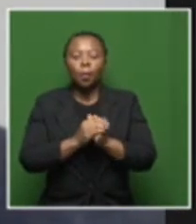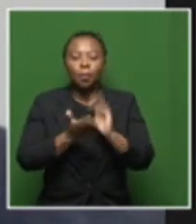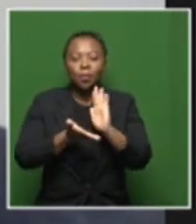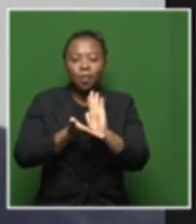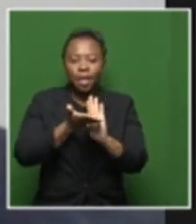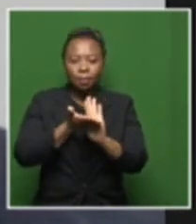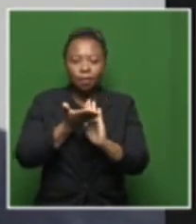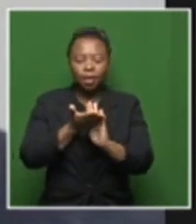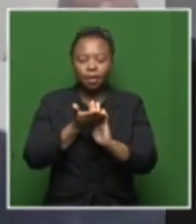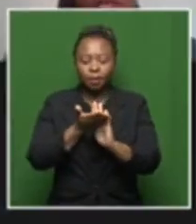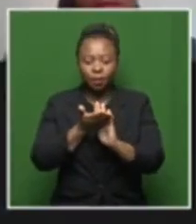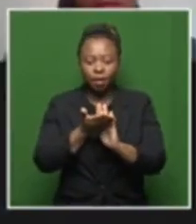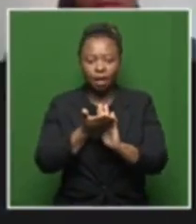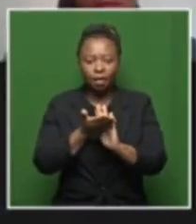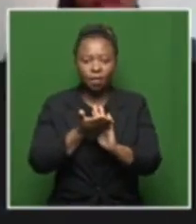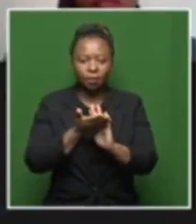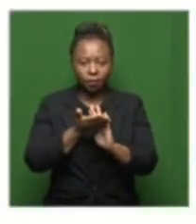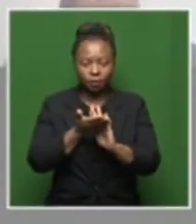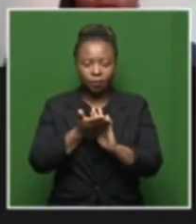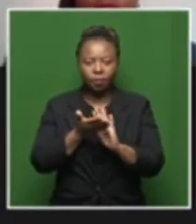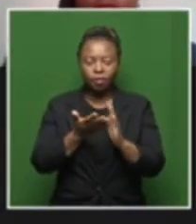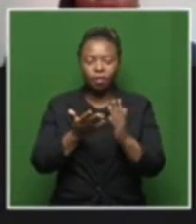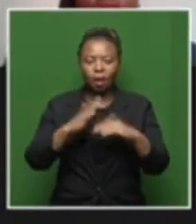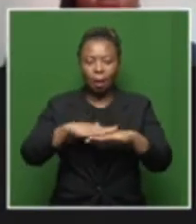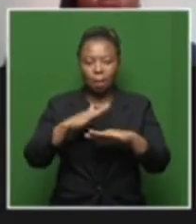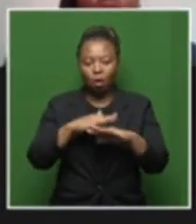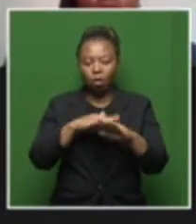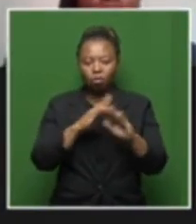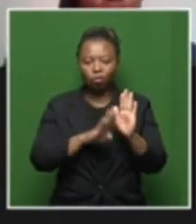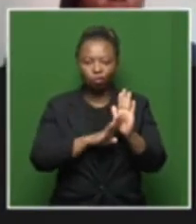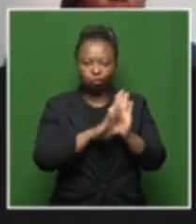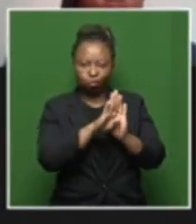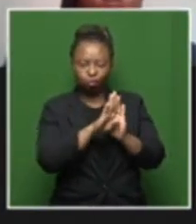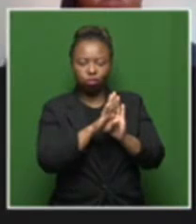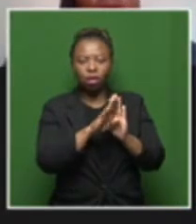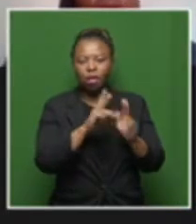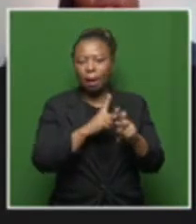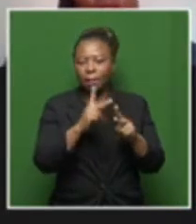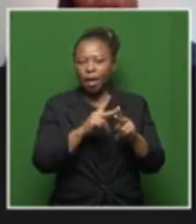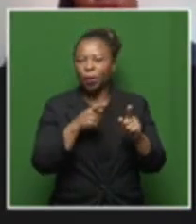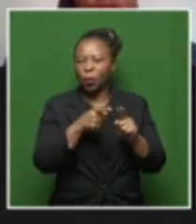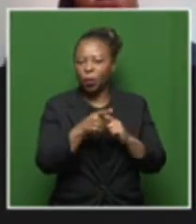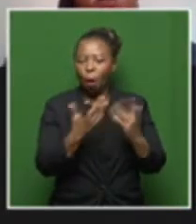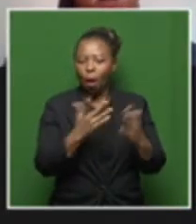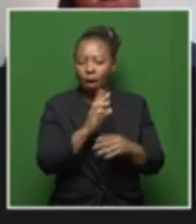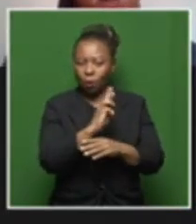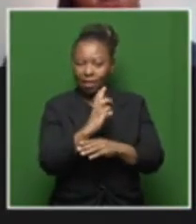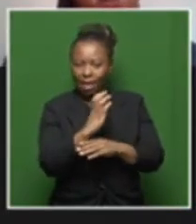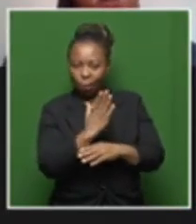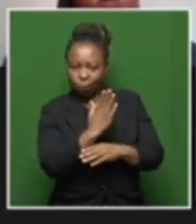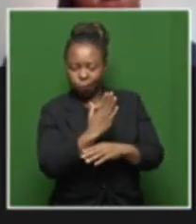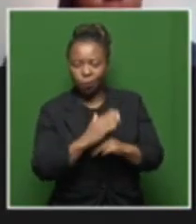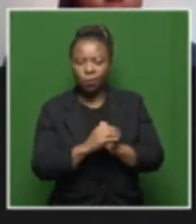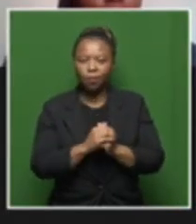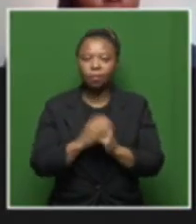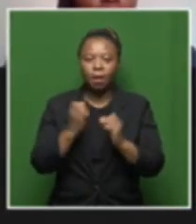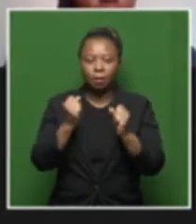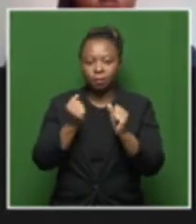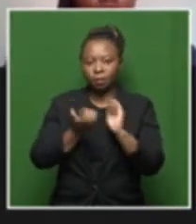on the surge plan in the Western Cape. He will give us a brief presentation. Thank you so